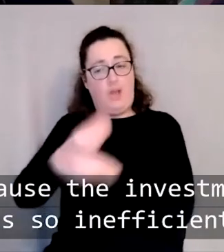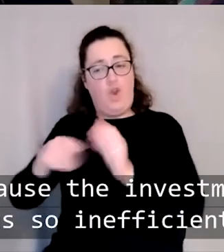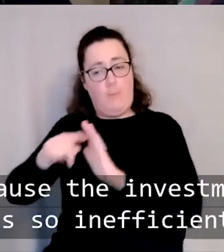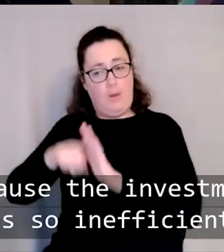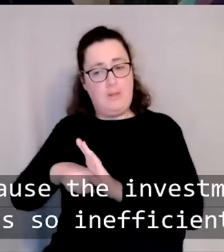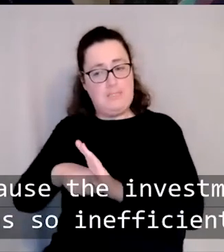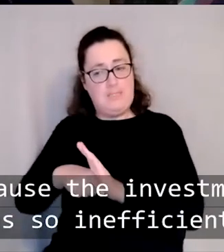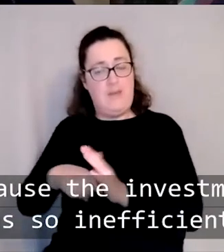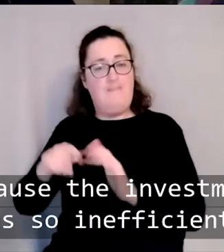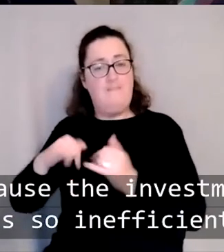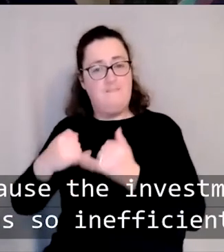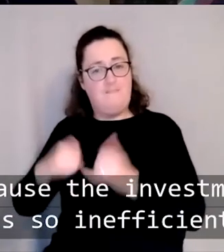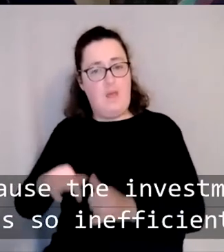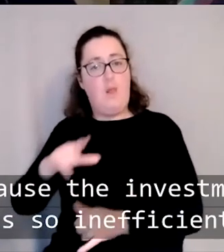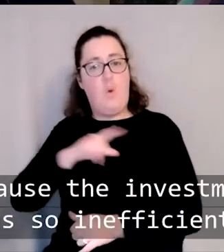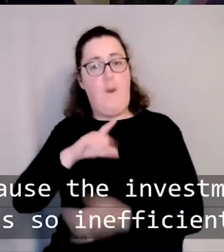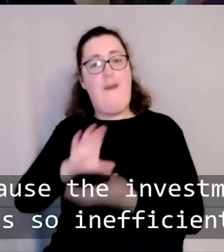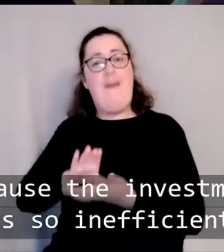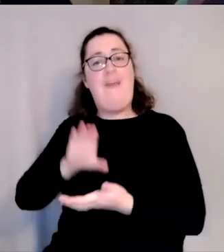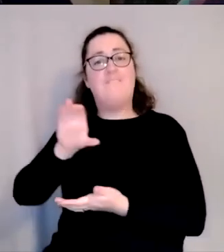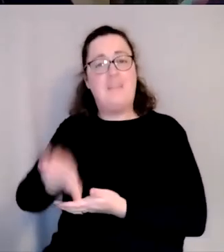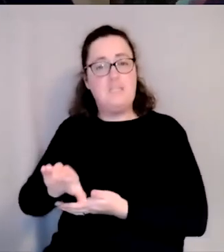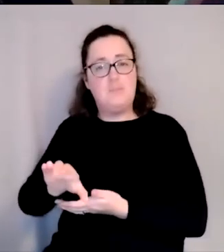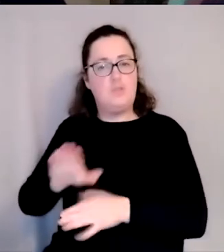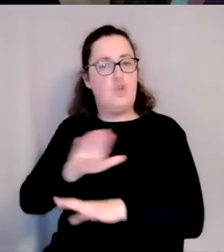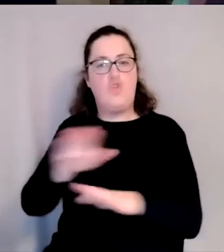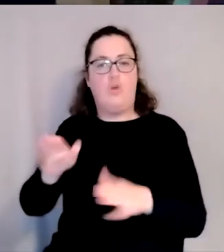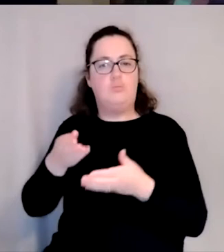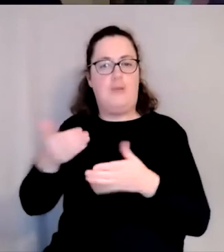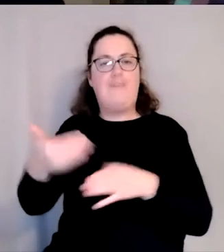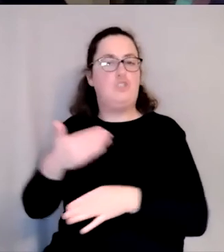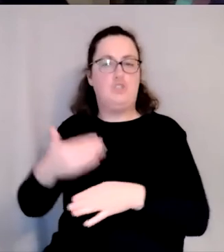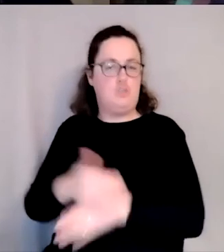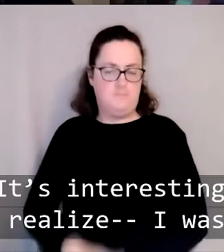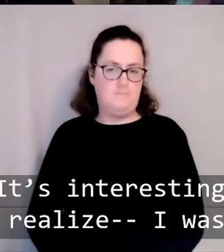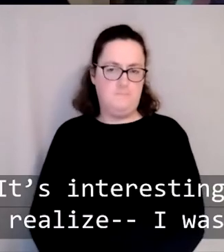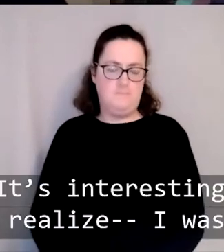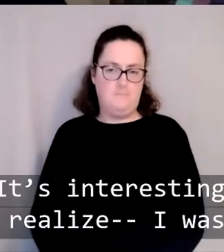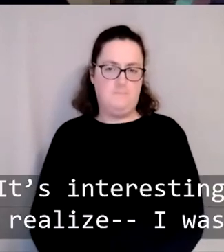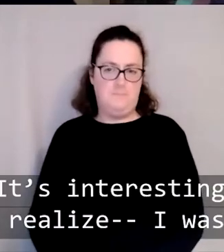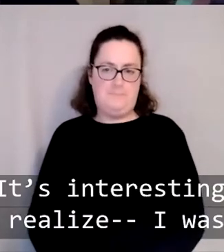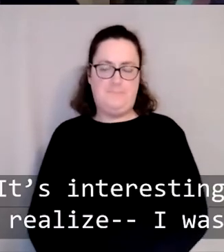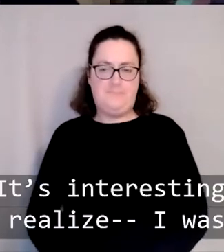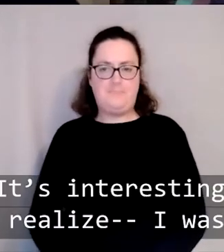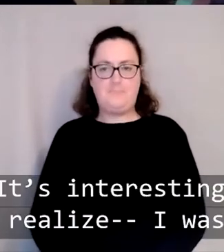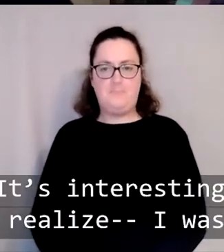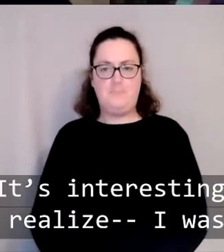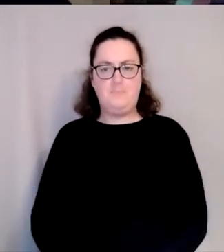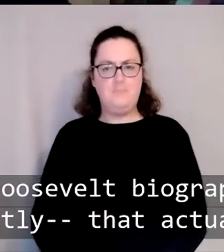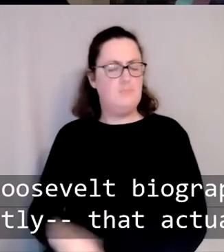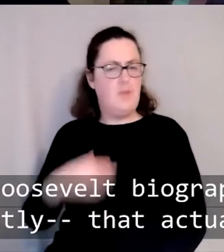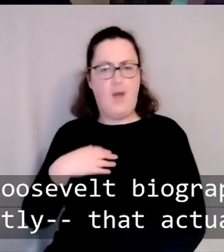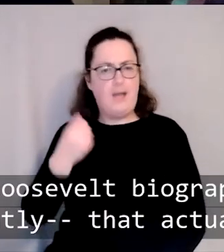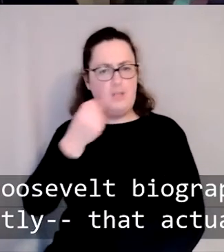failed because the investment was so inefficient. I was just, it's interesting. I didn't realize I was